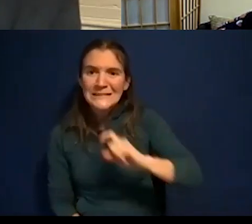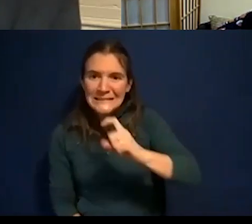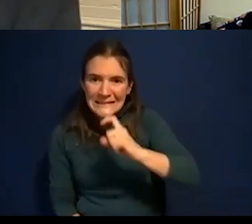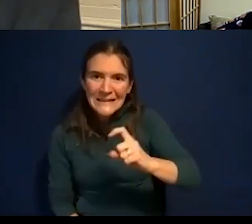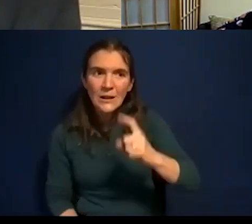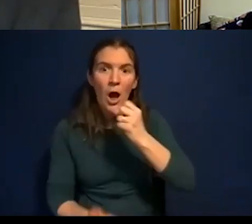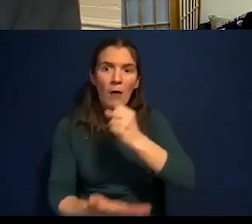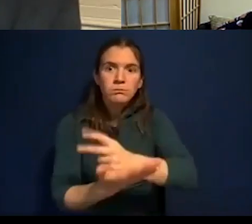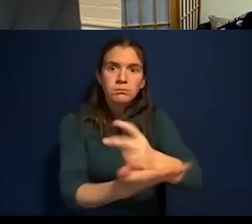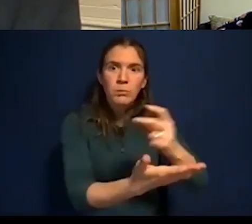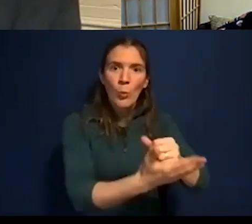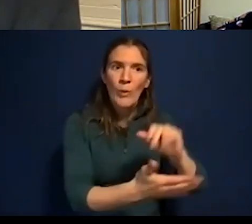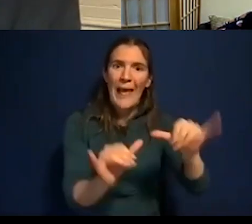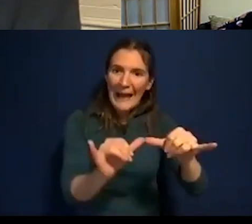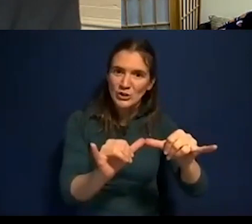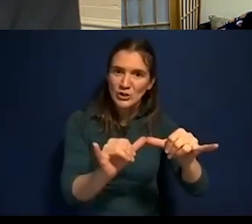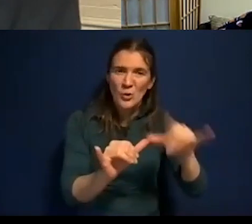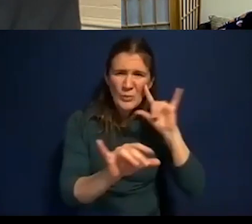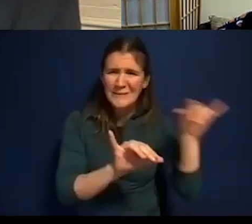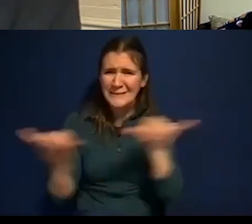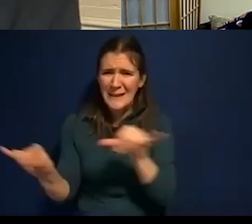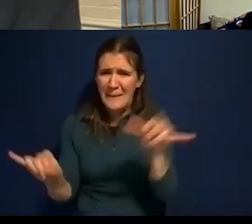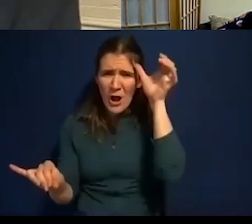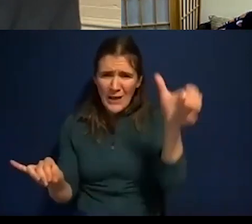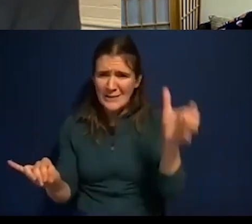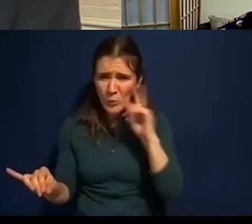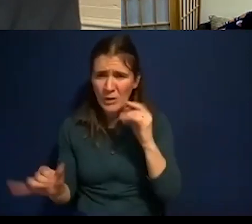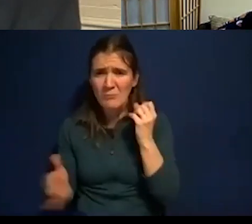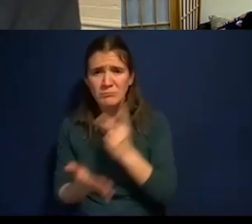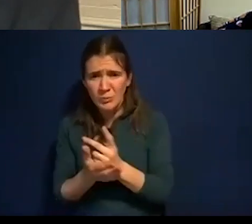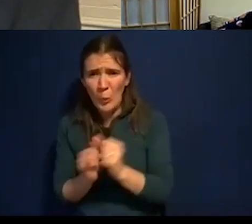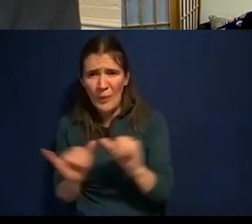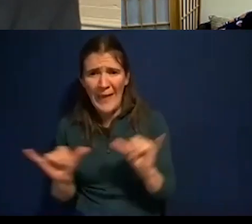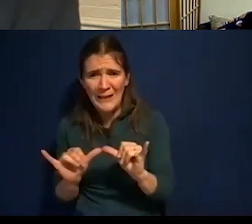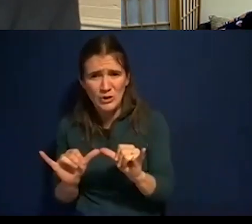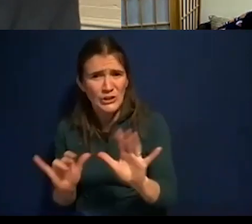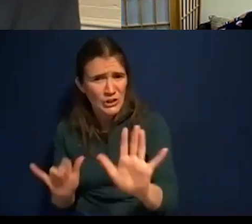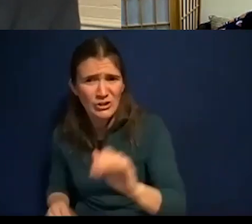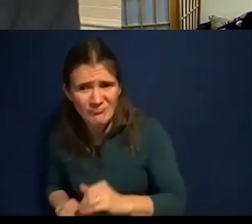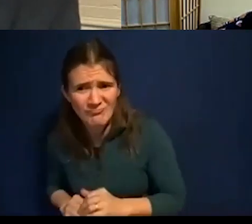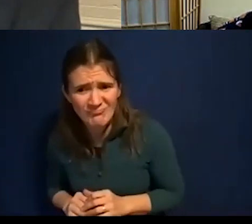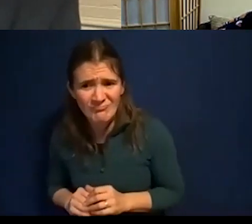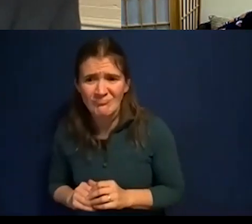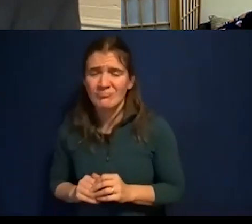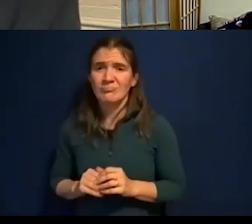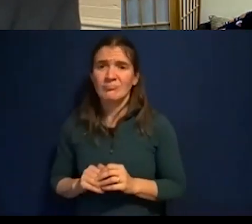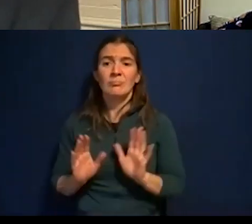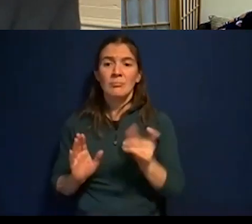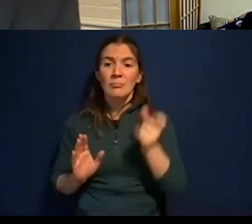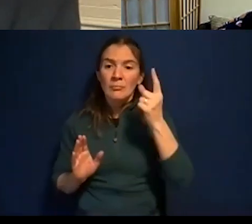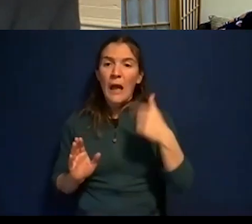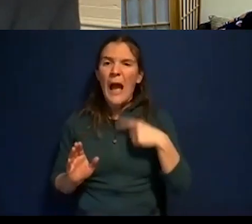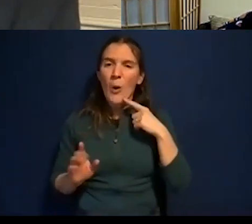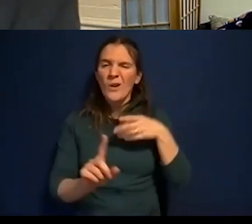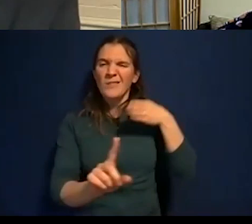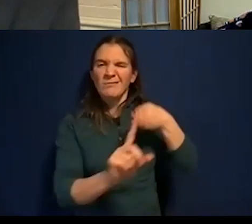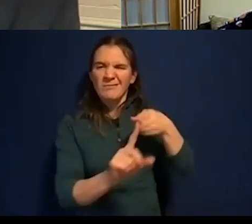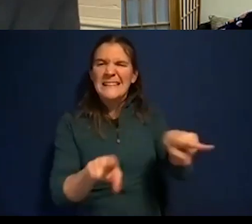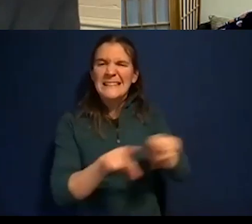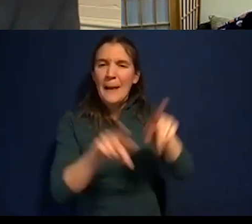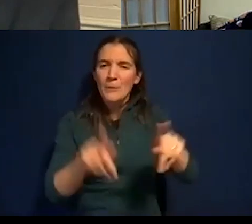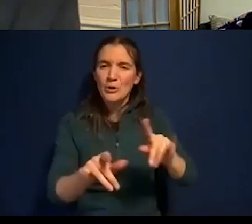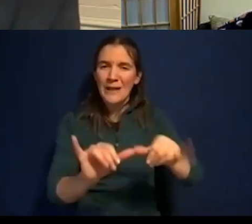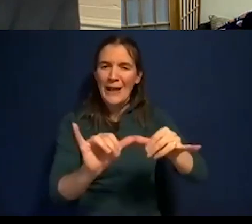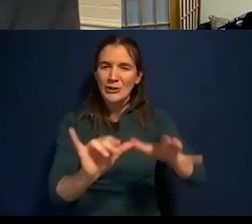approved by an engineer. This would be the same. So in this particular case, I'd probably go to that same individual